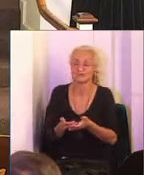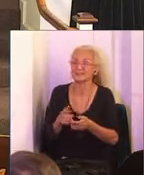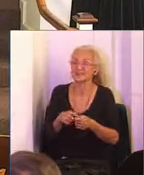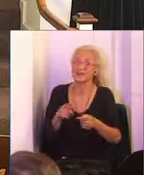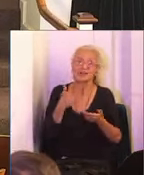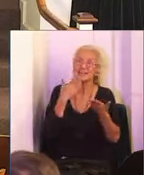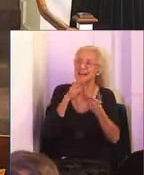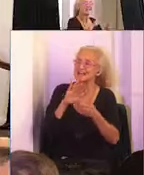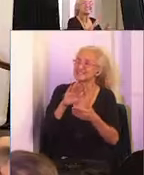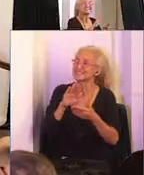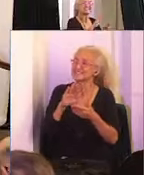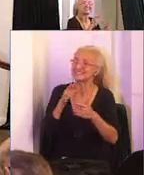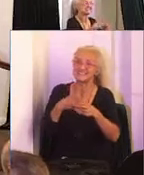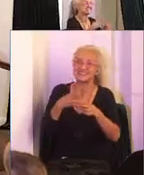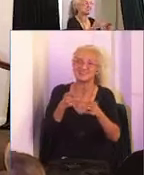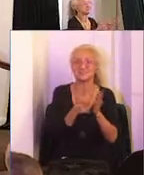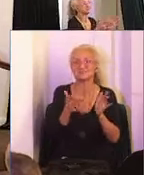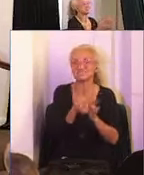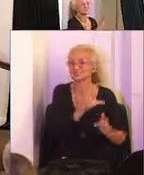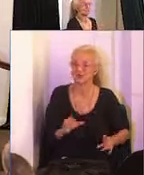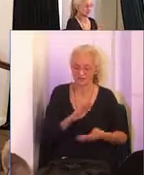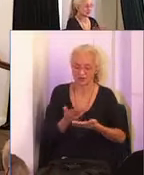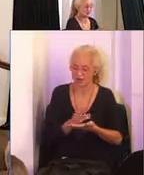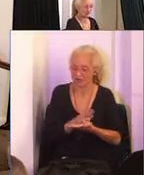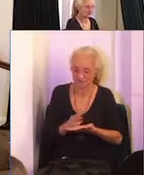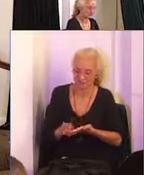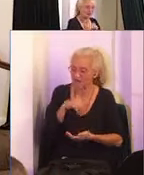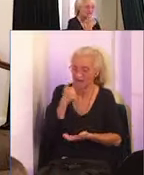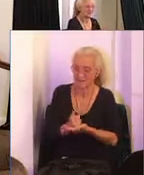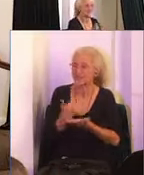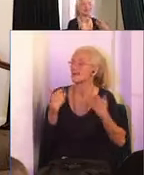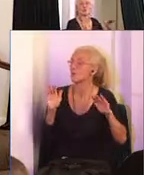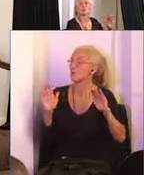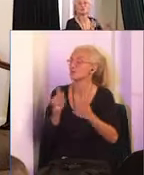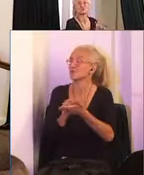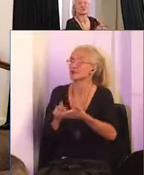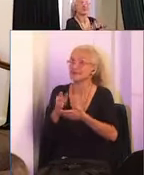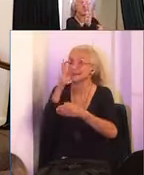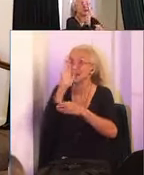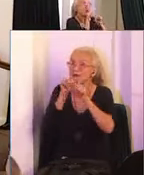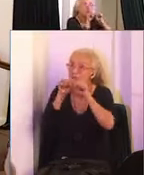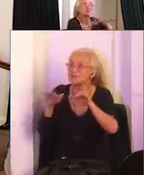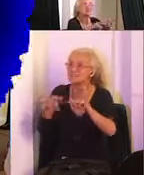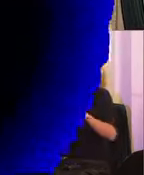and all that is holy. Amen. Amen. Have a wonderful week and God bless you.